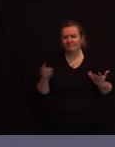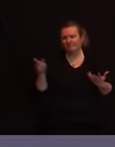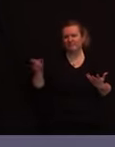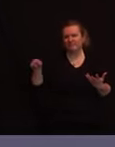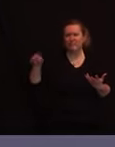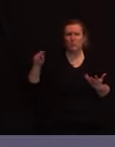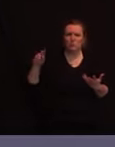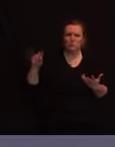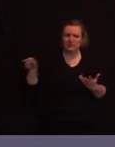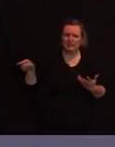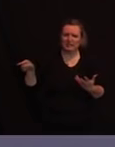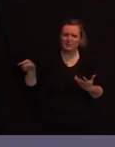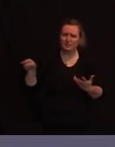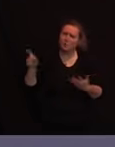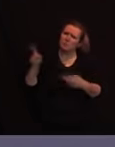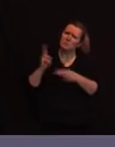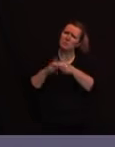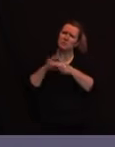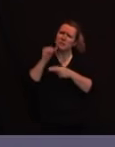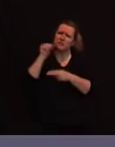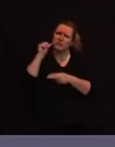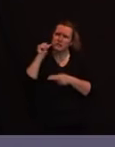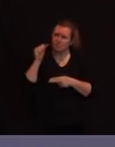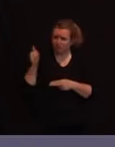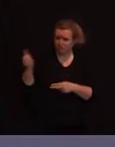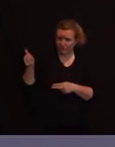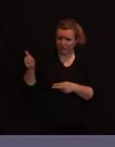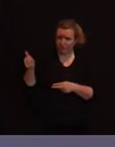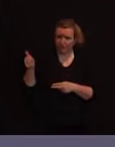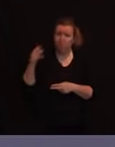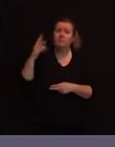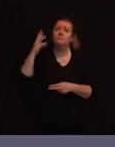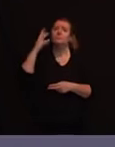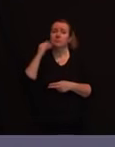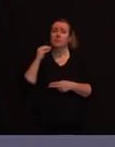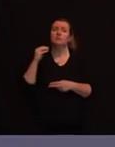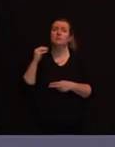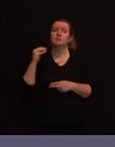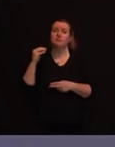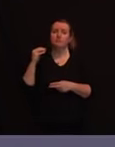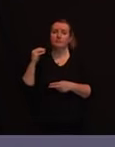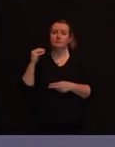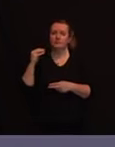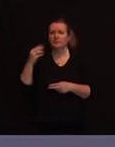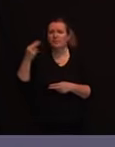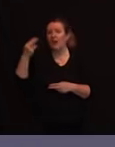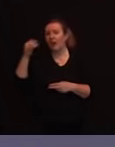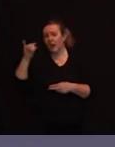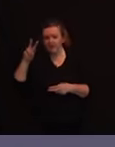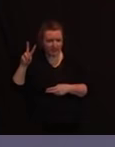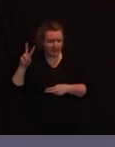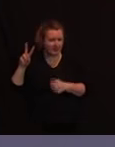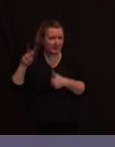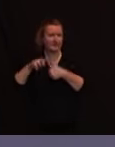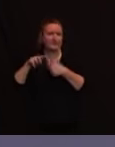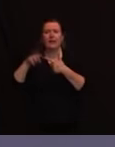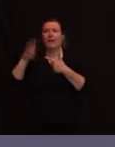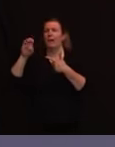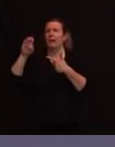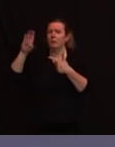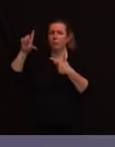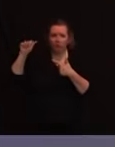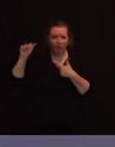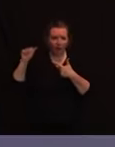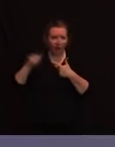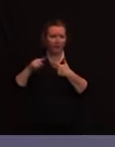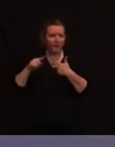said yesterday that you've been through HIV, AIDS, Ebola, I believe SARS, and you've never seen anything like what we're seeing with COVID.